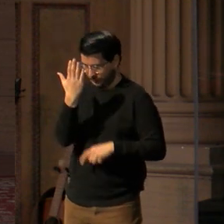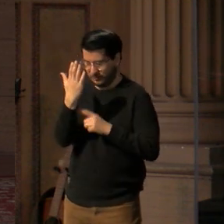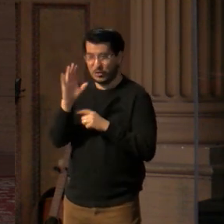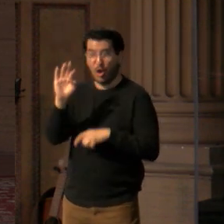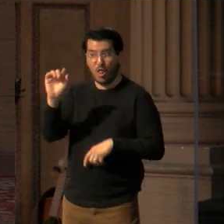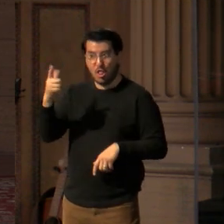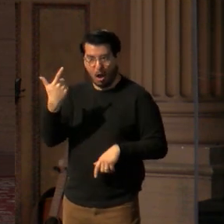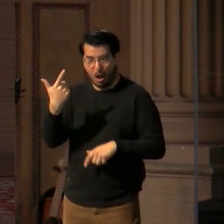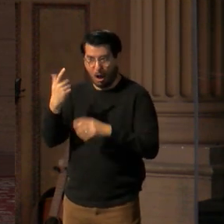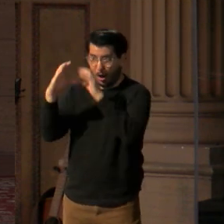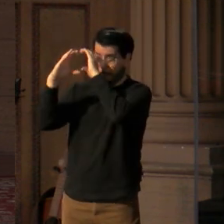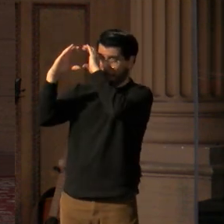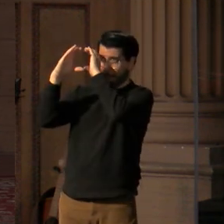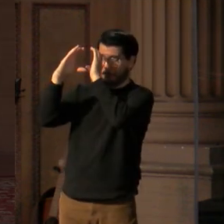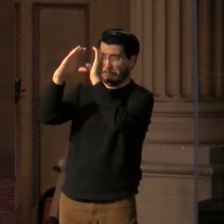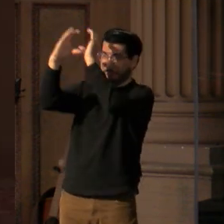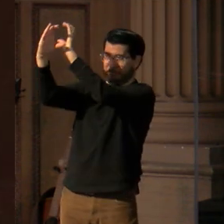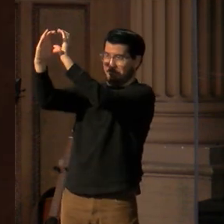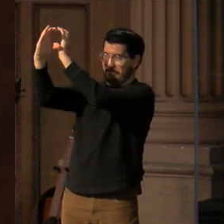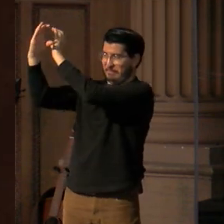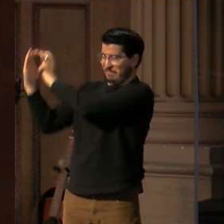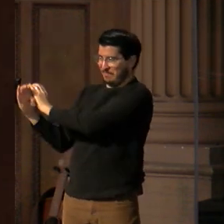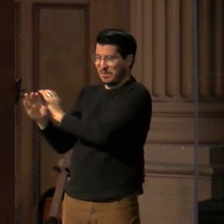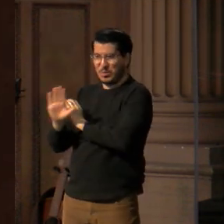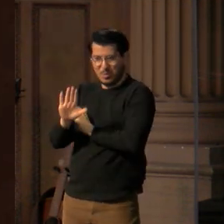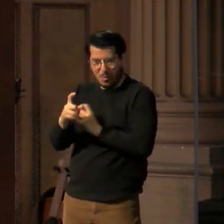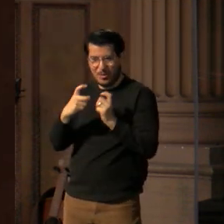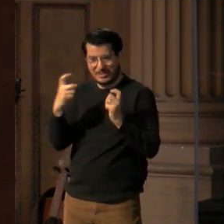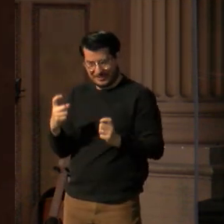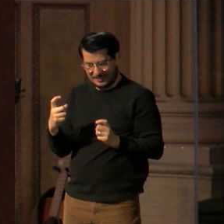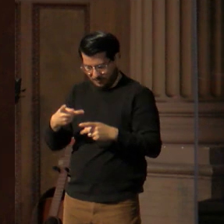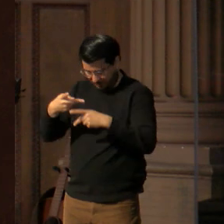out of your own eye. Deal with your own sins first.